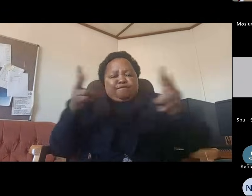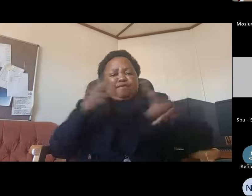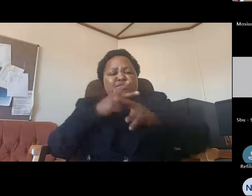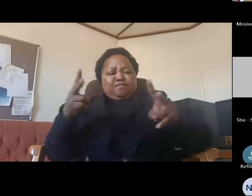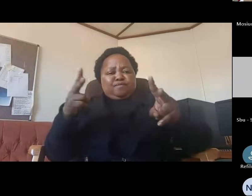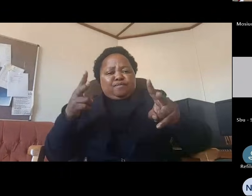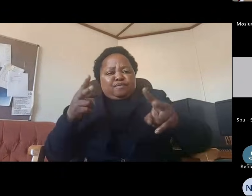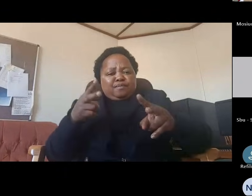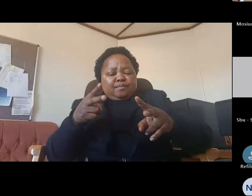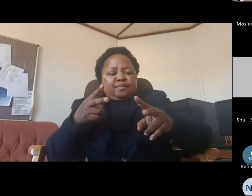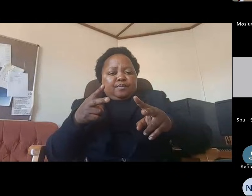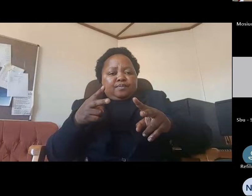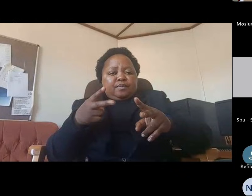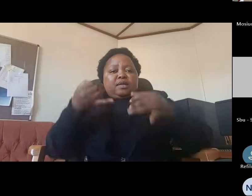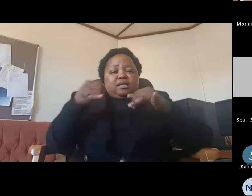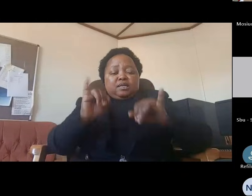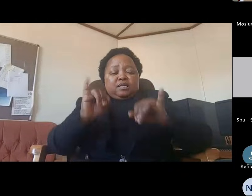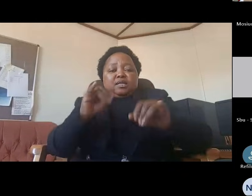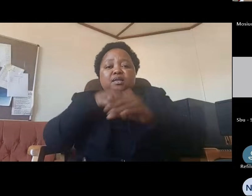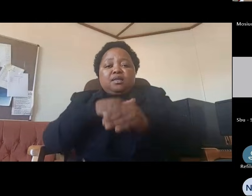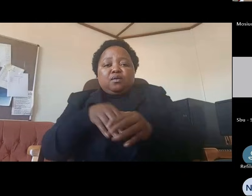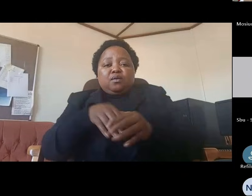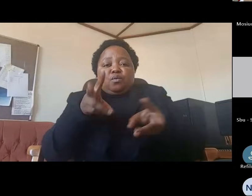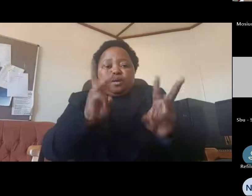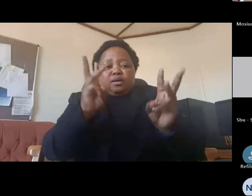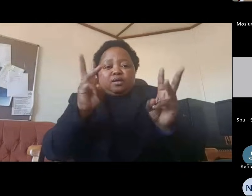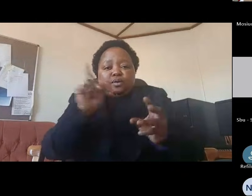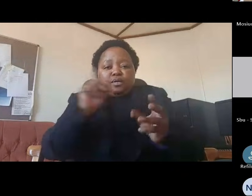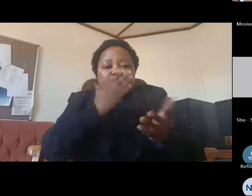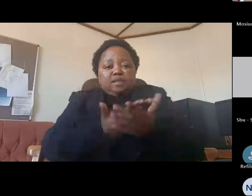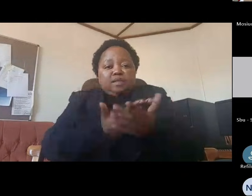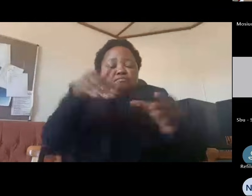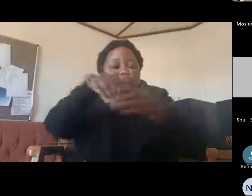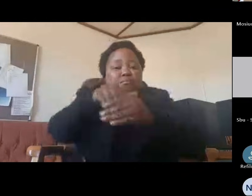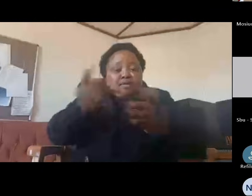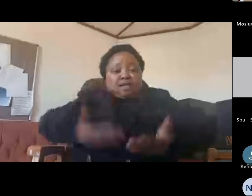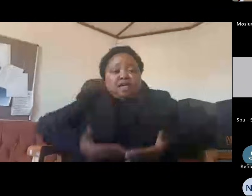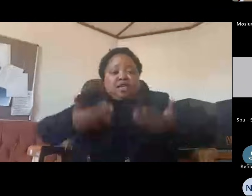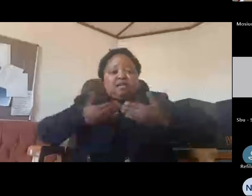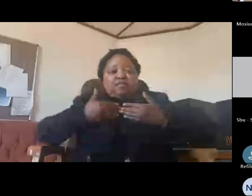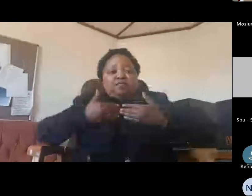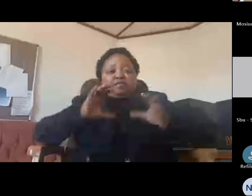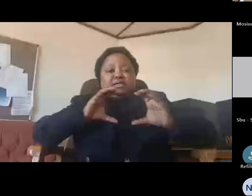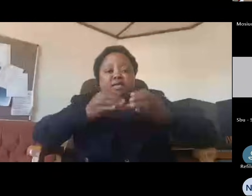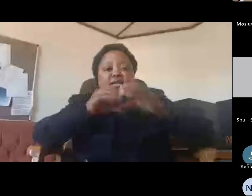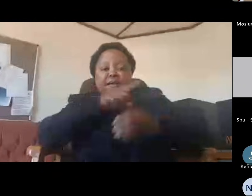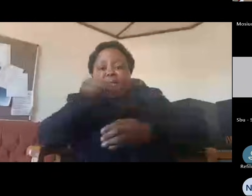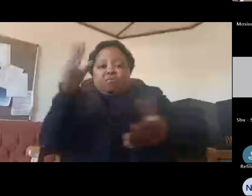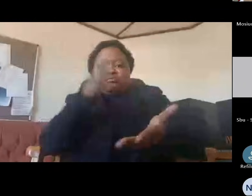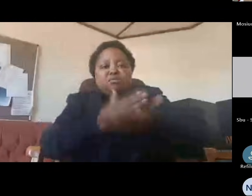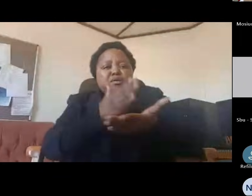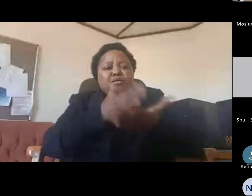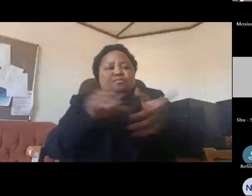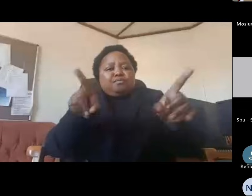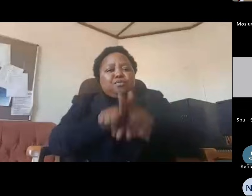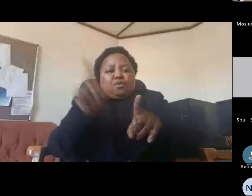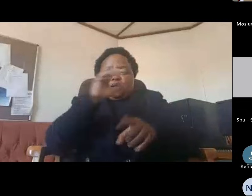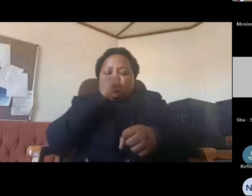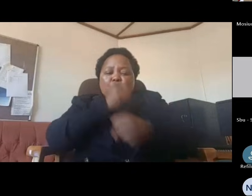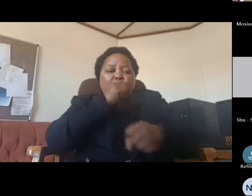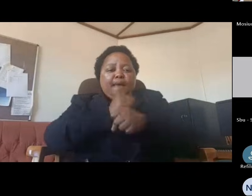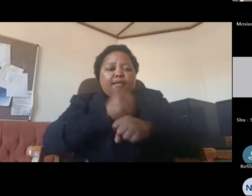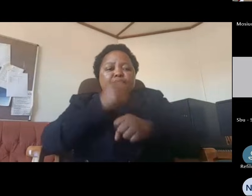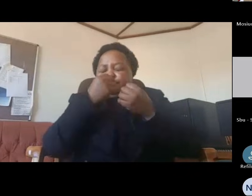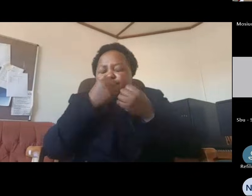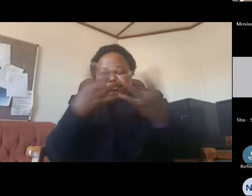that it's become quite embedded in the health sector, but more broadly, there's a lot more work that needs to happen in terms